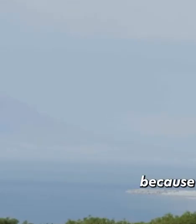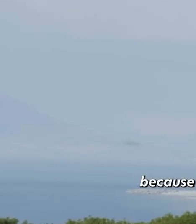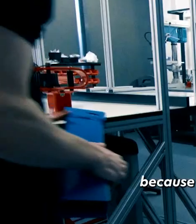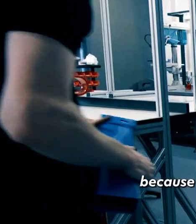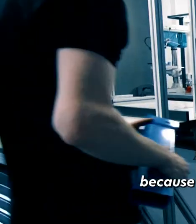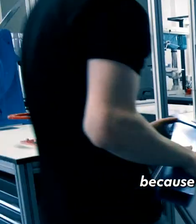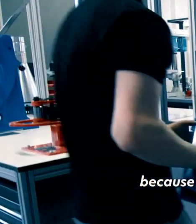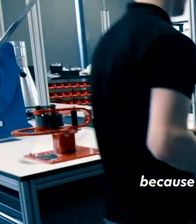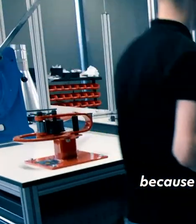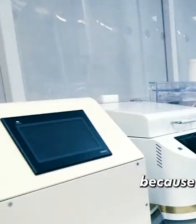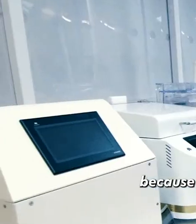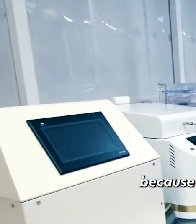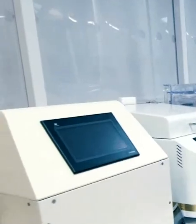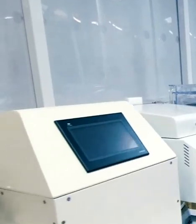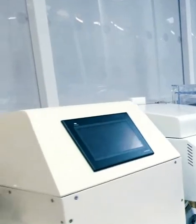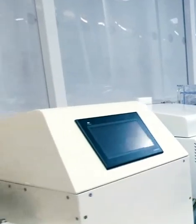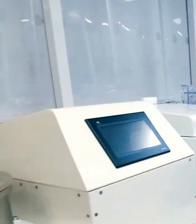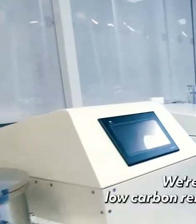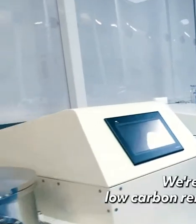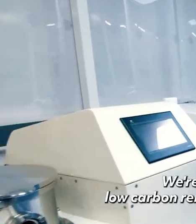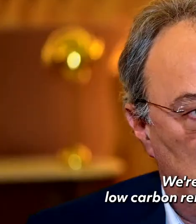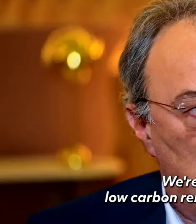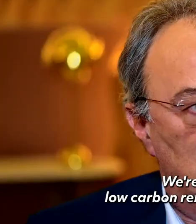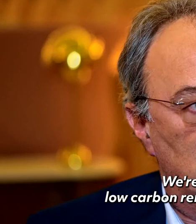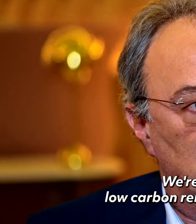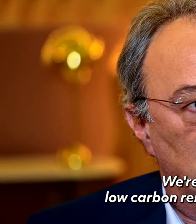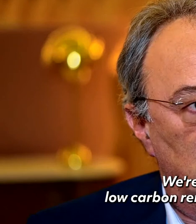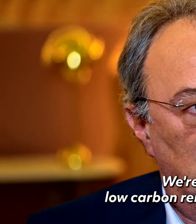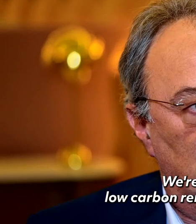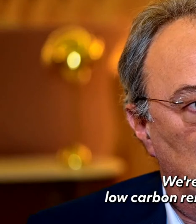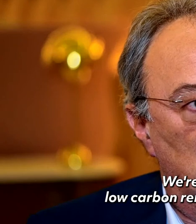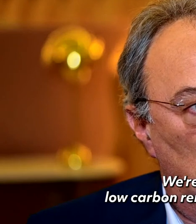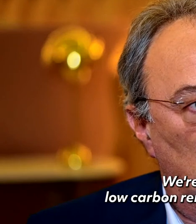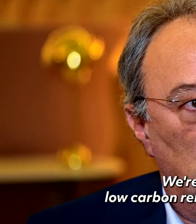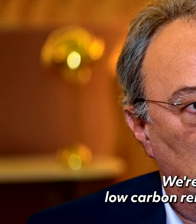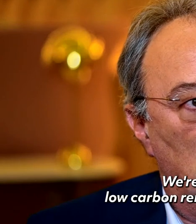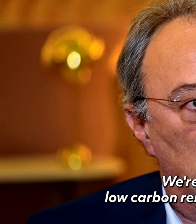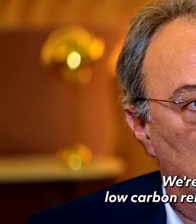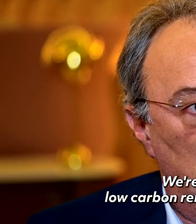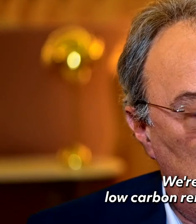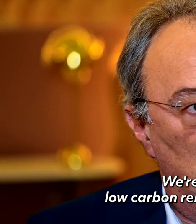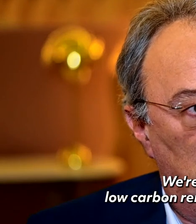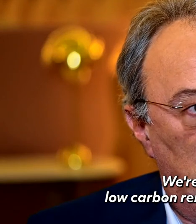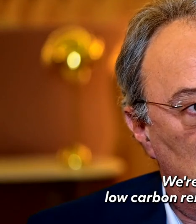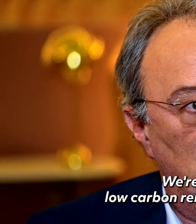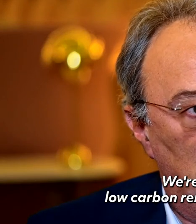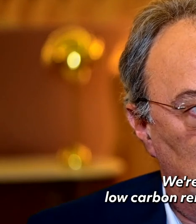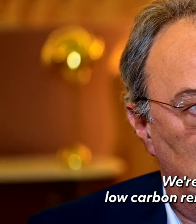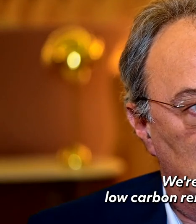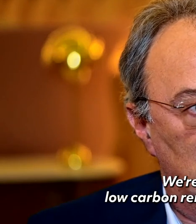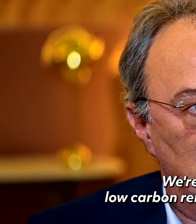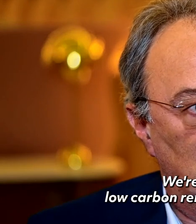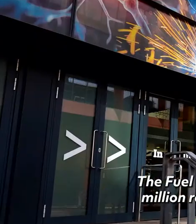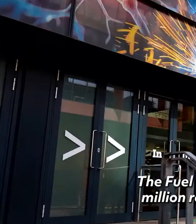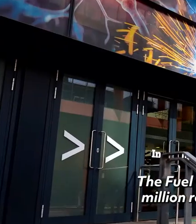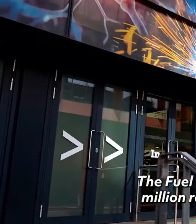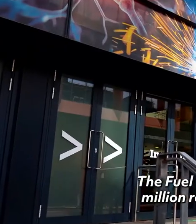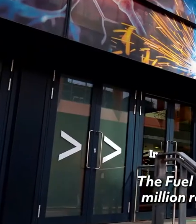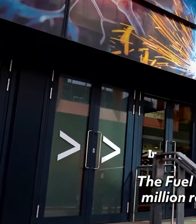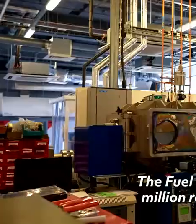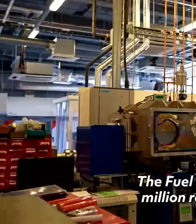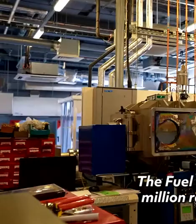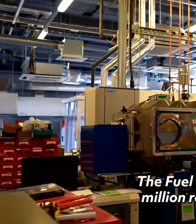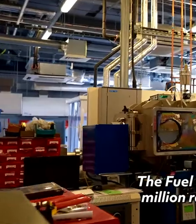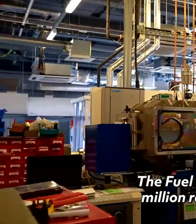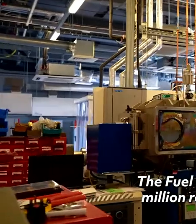bringing together partners from across the city. We're also trying to deliver more low-carbon renewable energy here within the city. Now, the Fuel